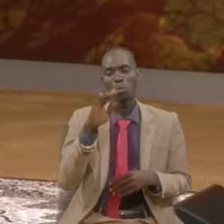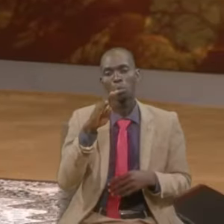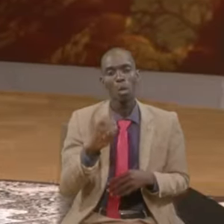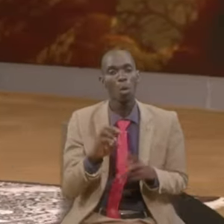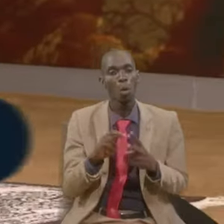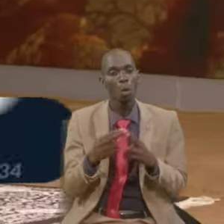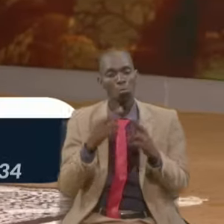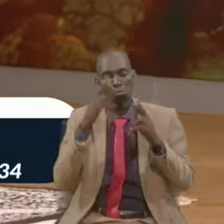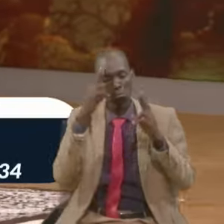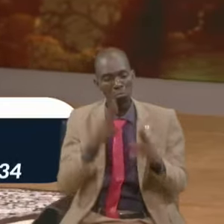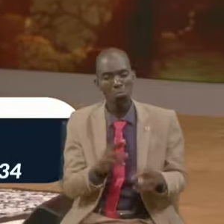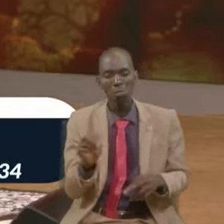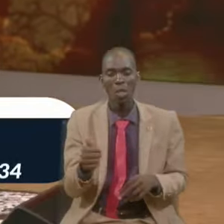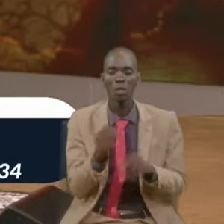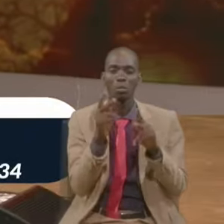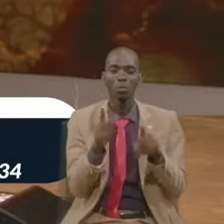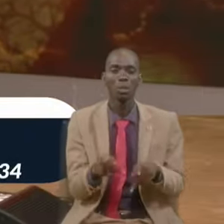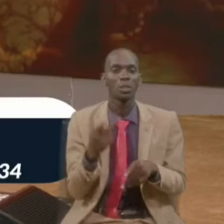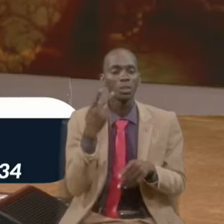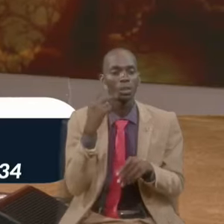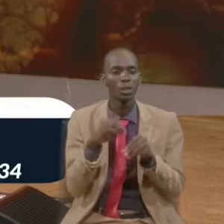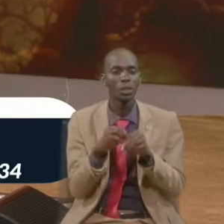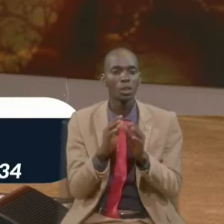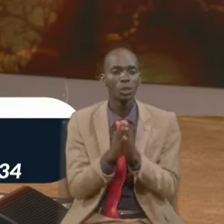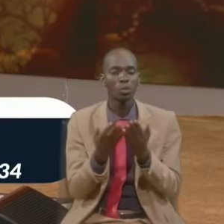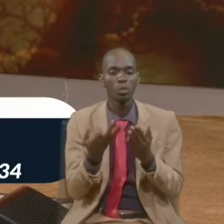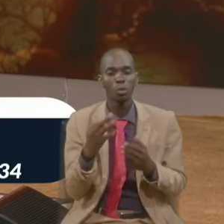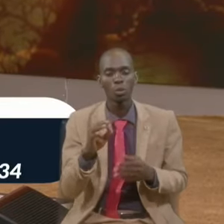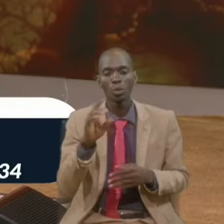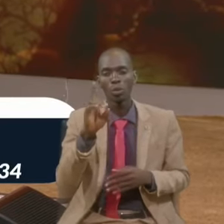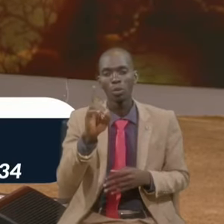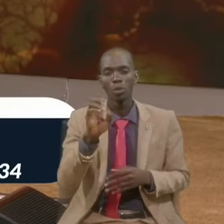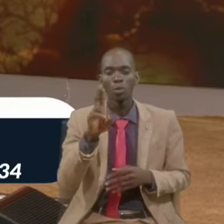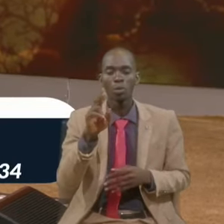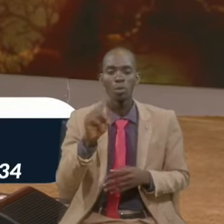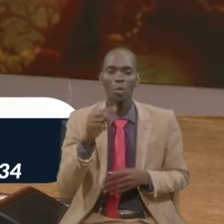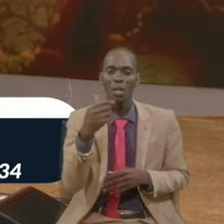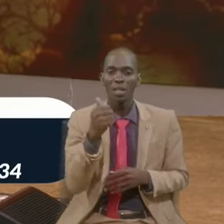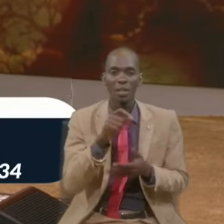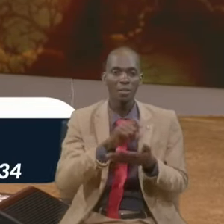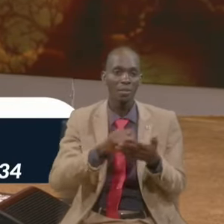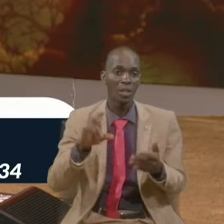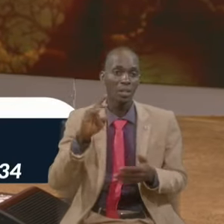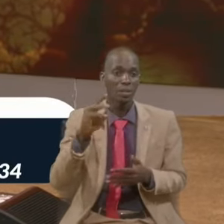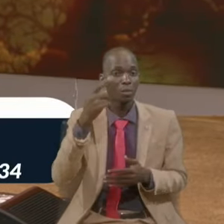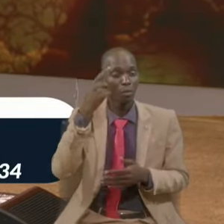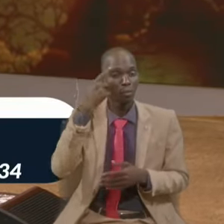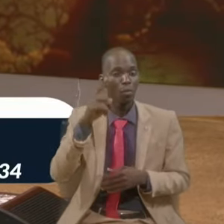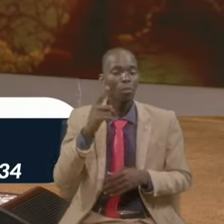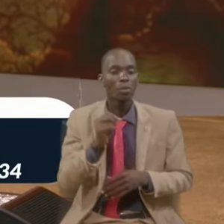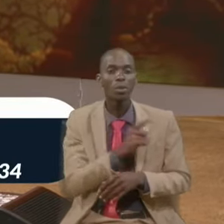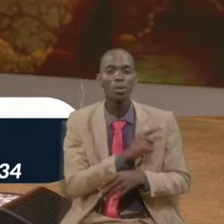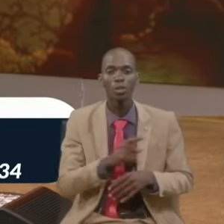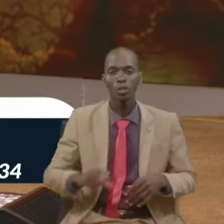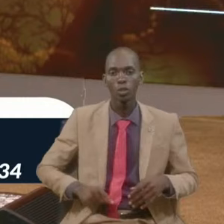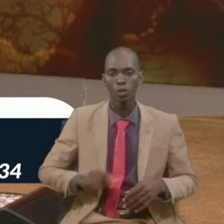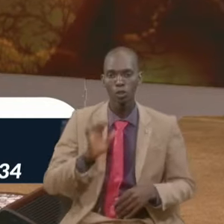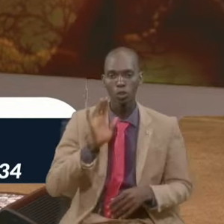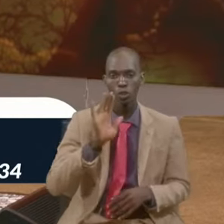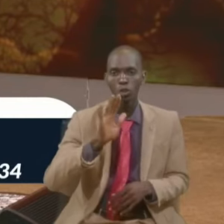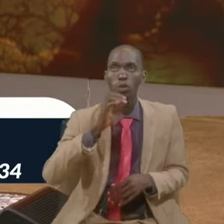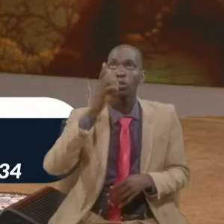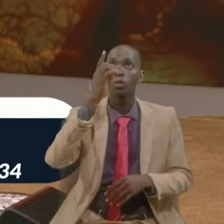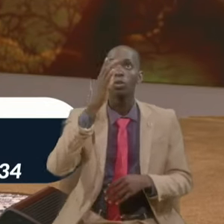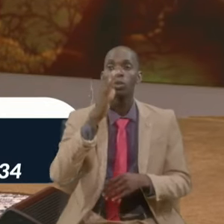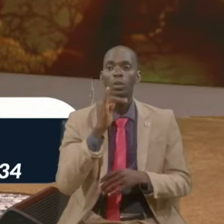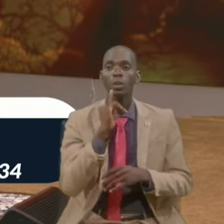reading from verse 17. Deuteronomy 10 verse 17, for the Lord your God is